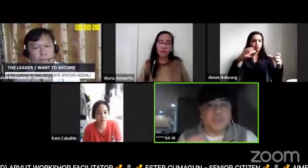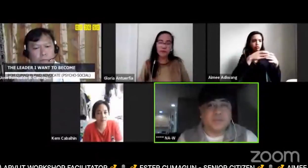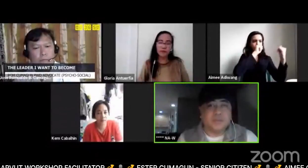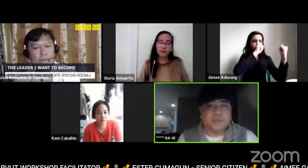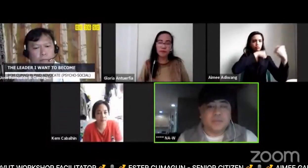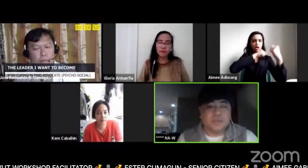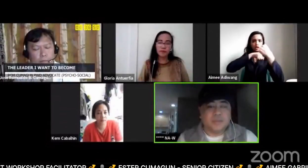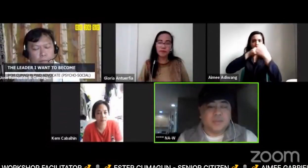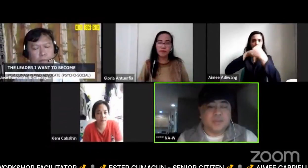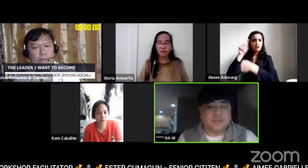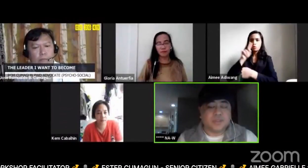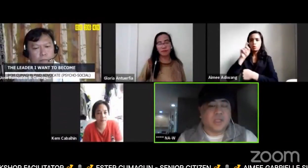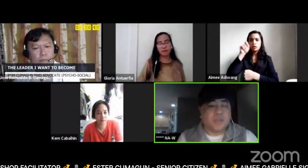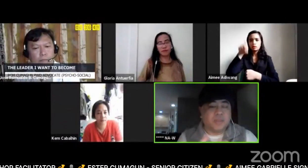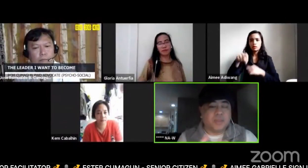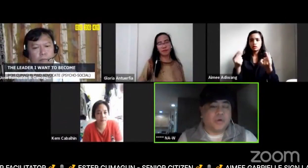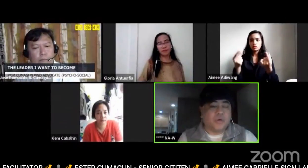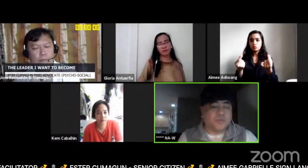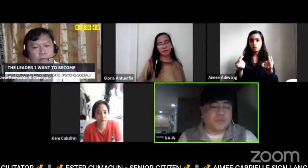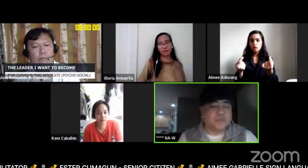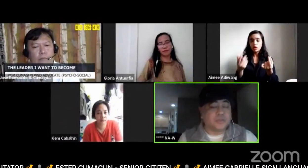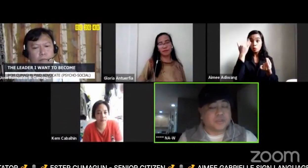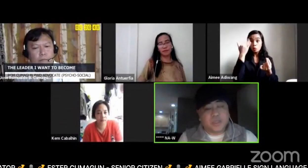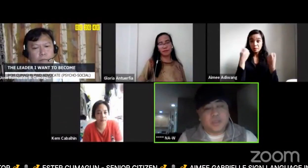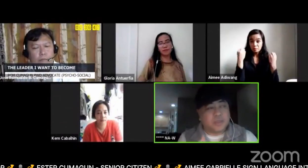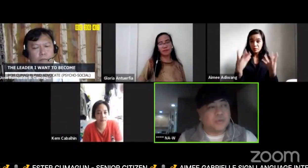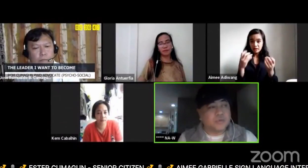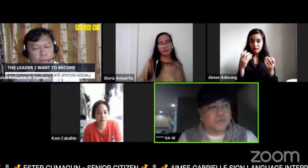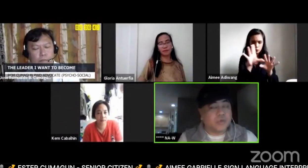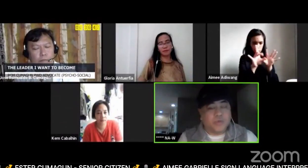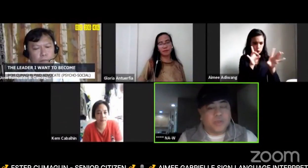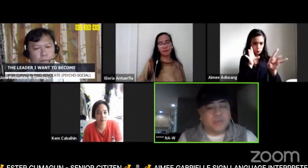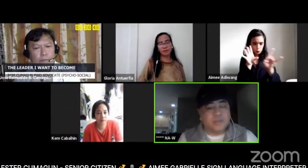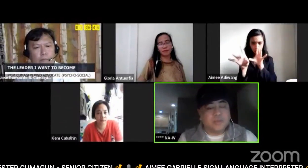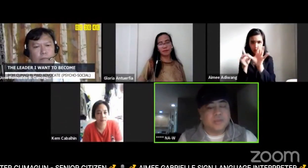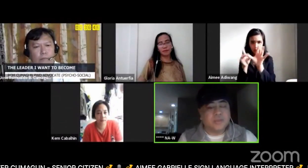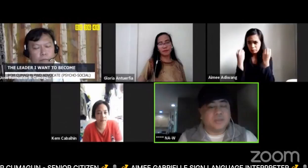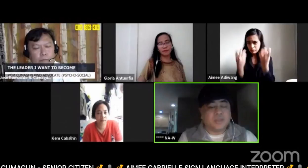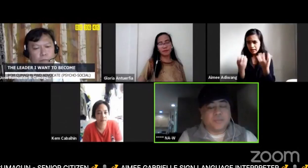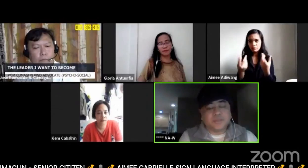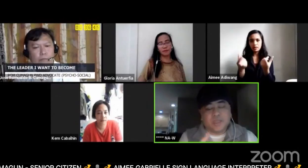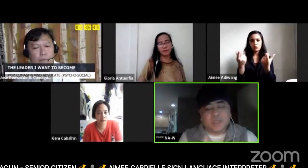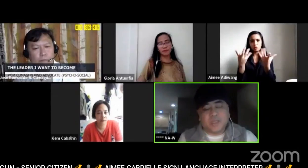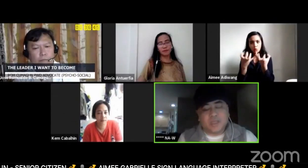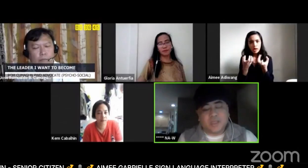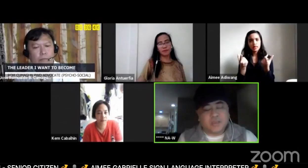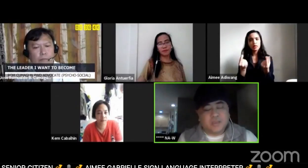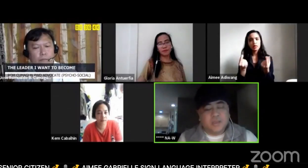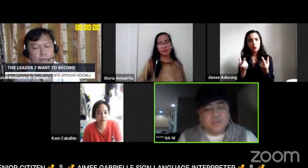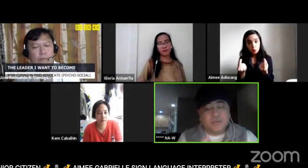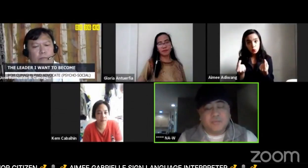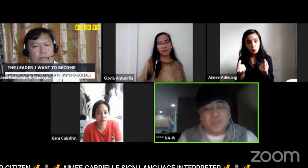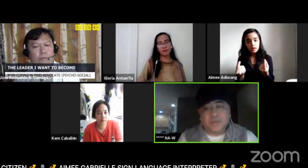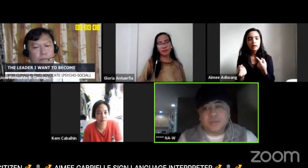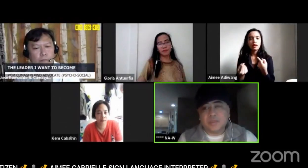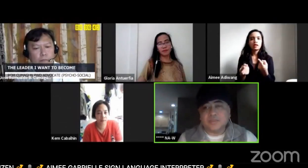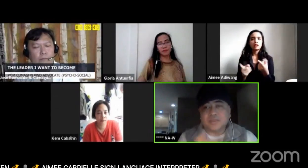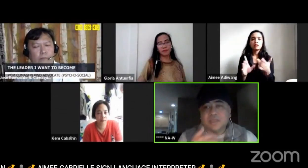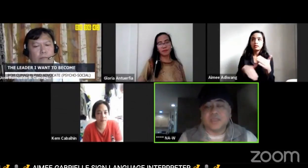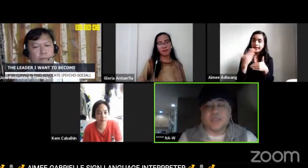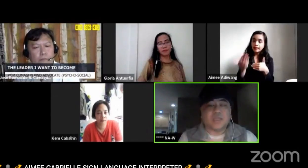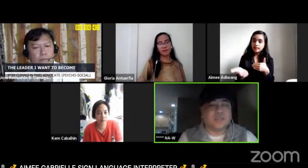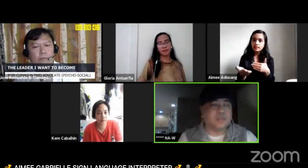what should be done sa dami ng options, so sa dami ng gustong gawin. Tapos from